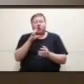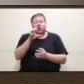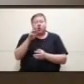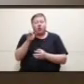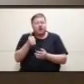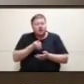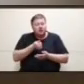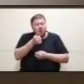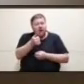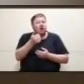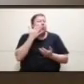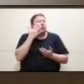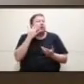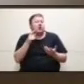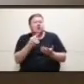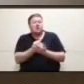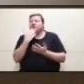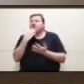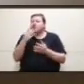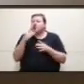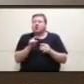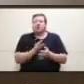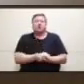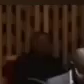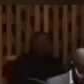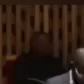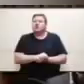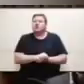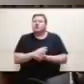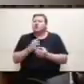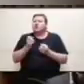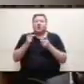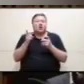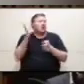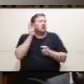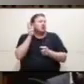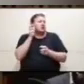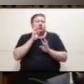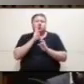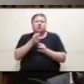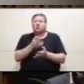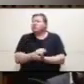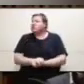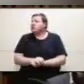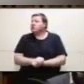affected? Thank you, Chairperson. Okay, let's get the response.